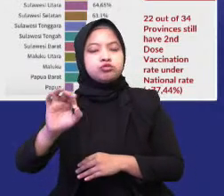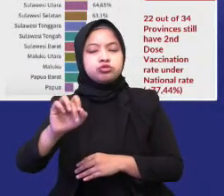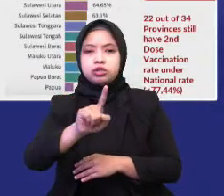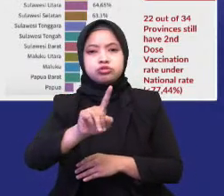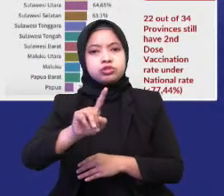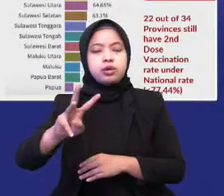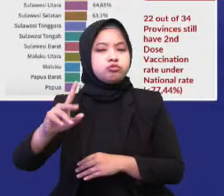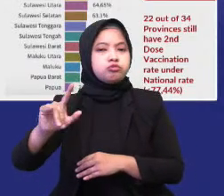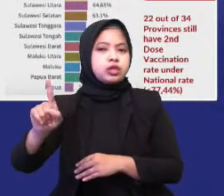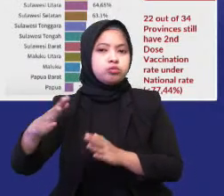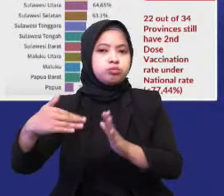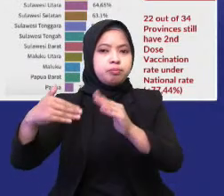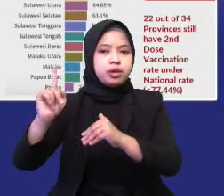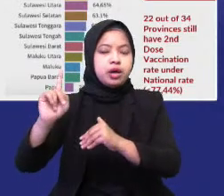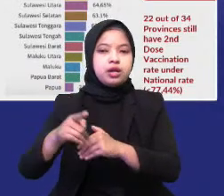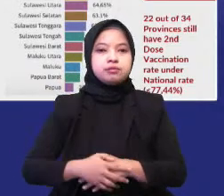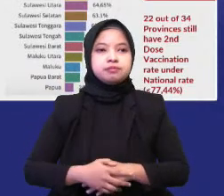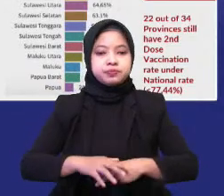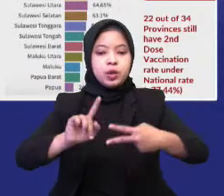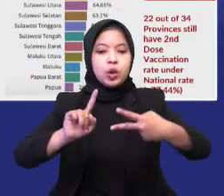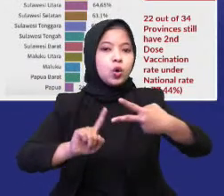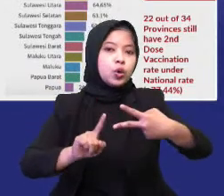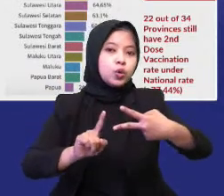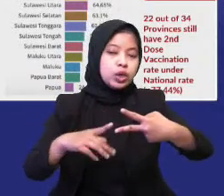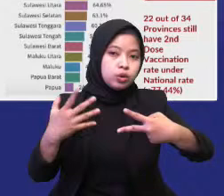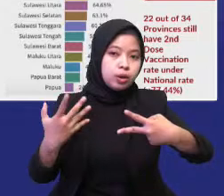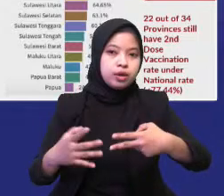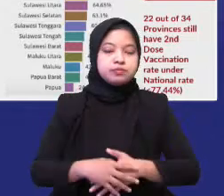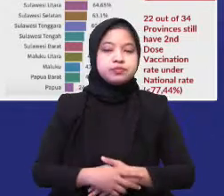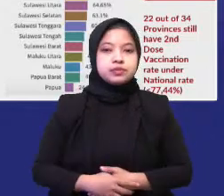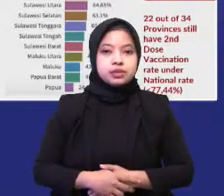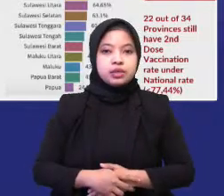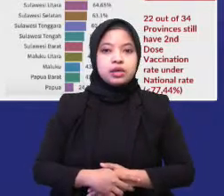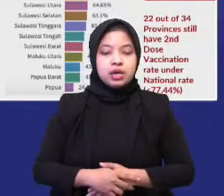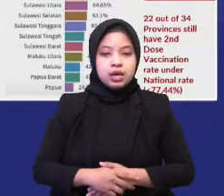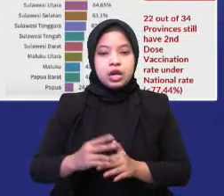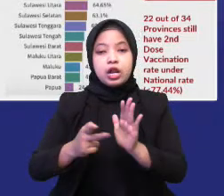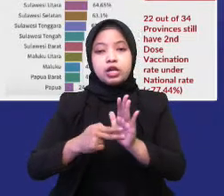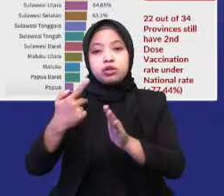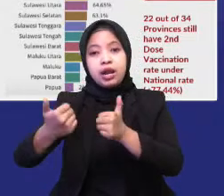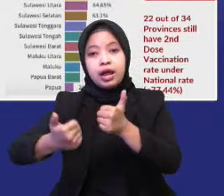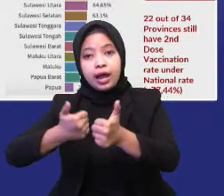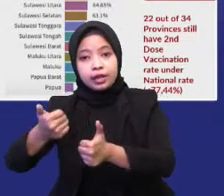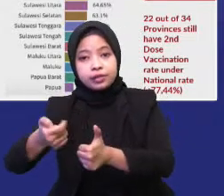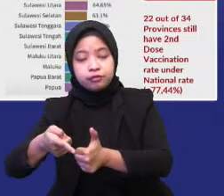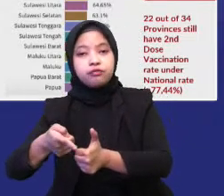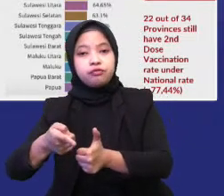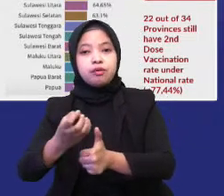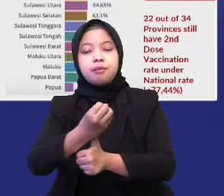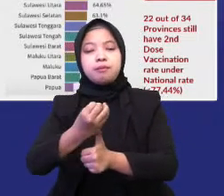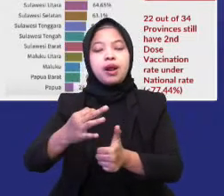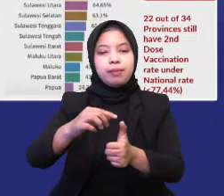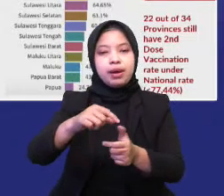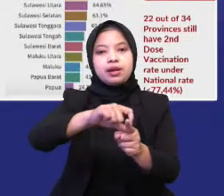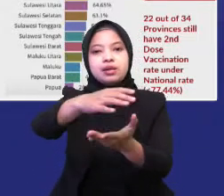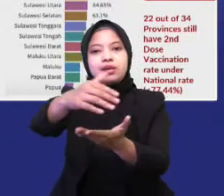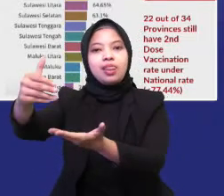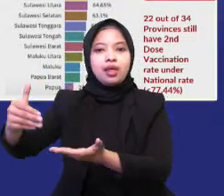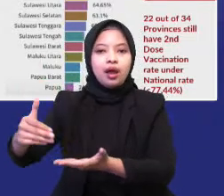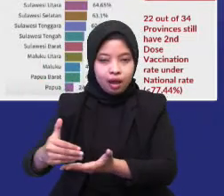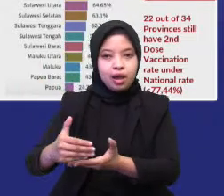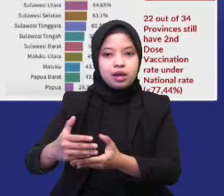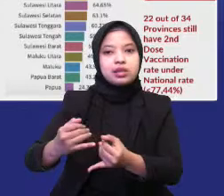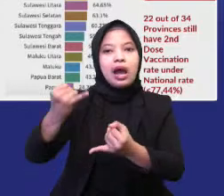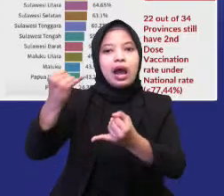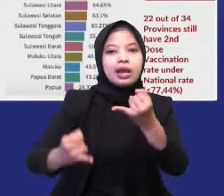873 cases. Second, the national active cases have also shown a significant decline over the last